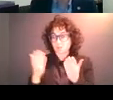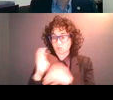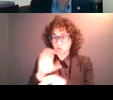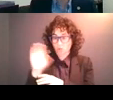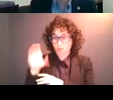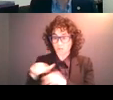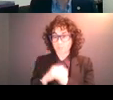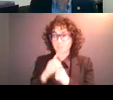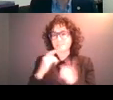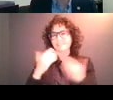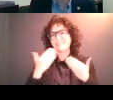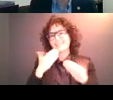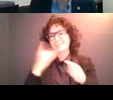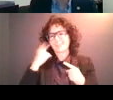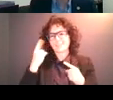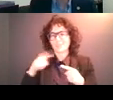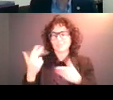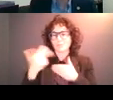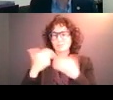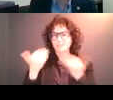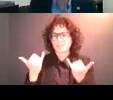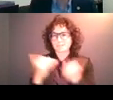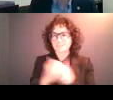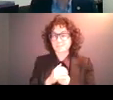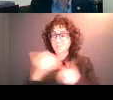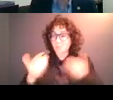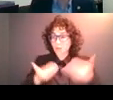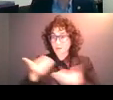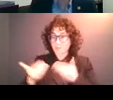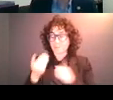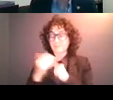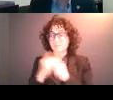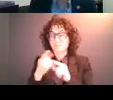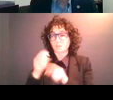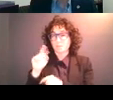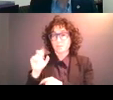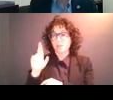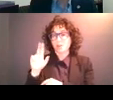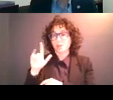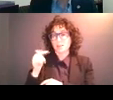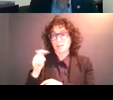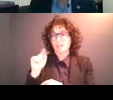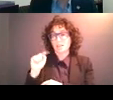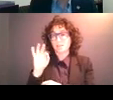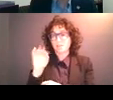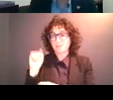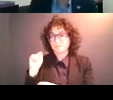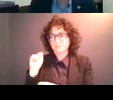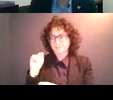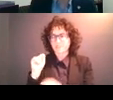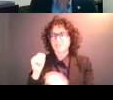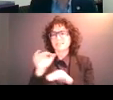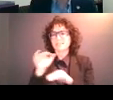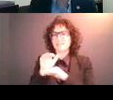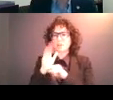thank you all for taking time to join us tonight and welcome you here on behalf of Mayor Lightfoot. Tonight, we are having an essential worker